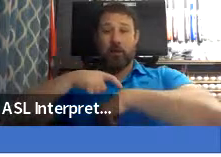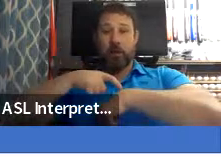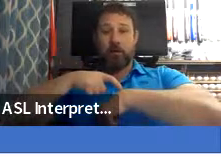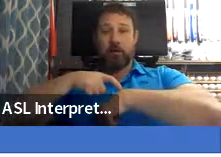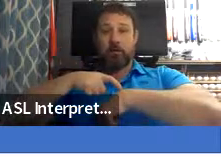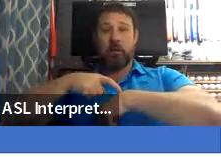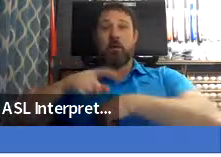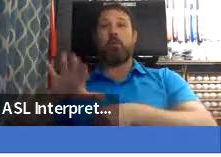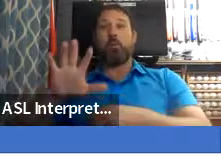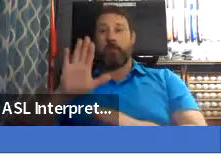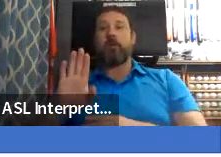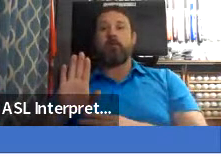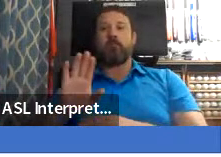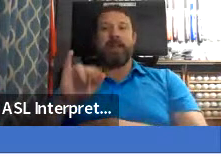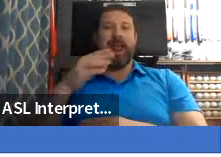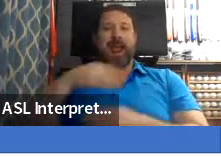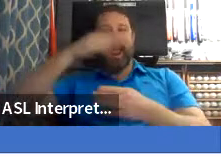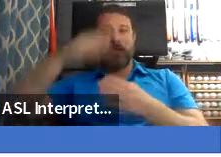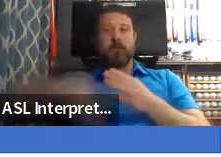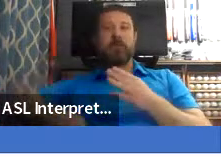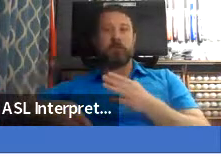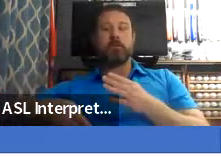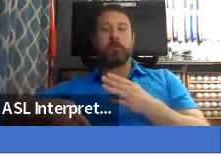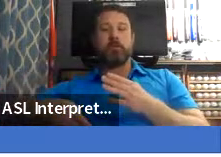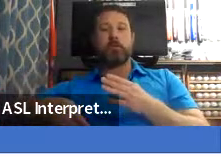be pushed to the end of the unwinding period.